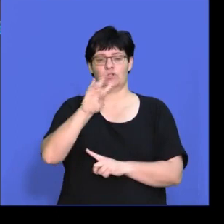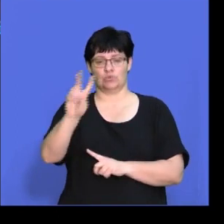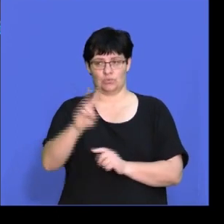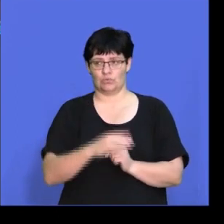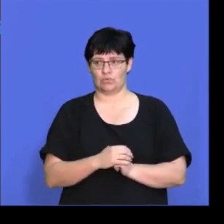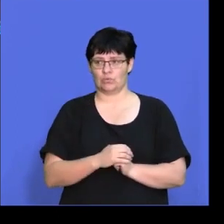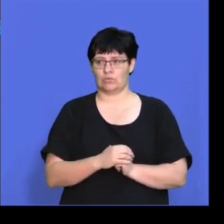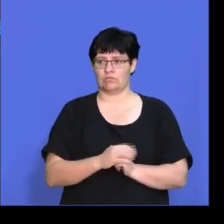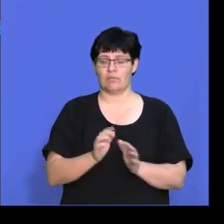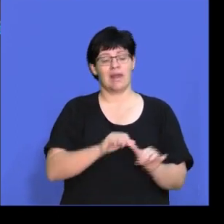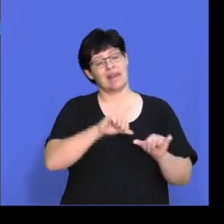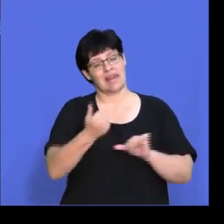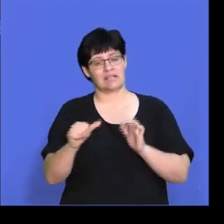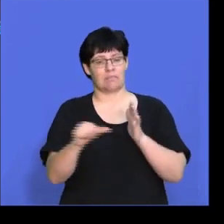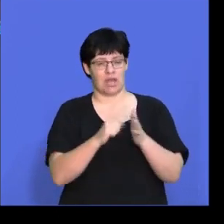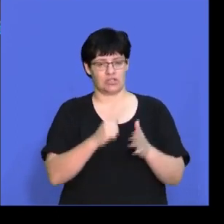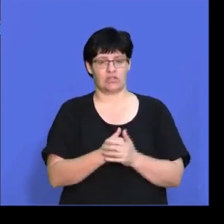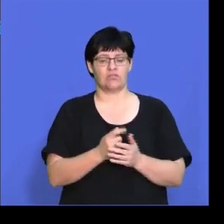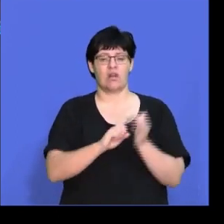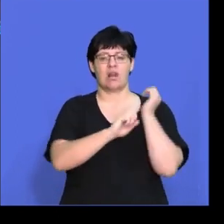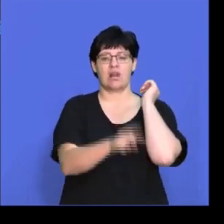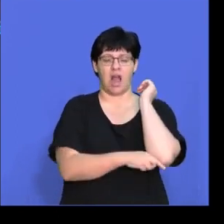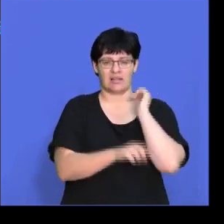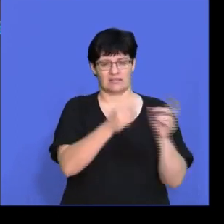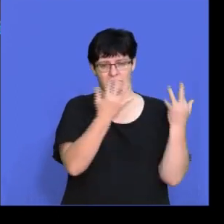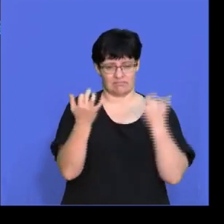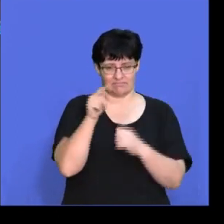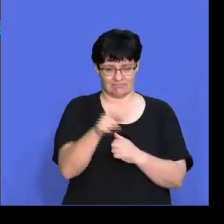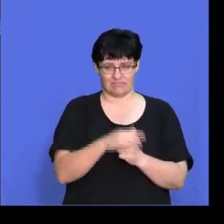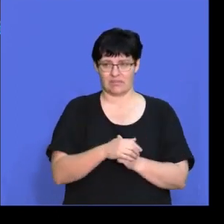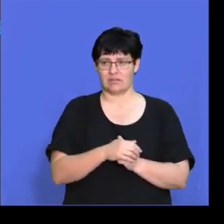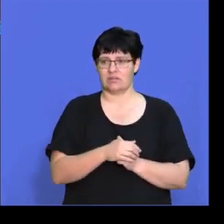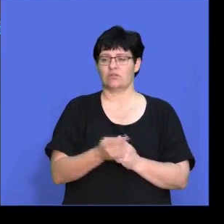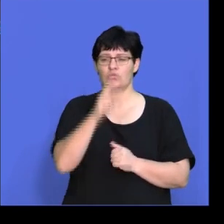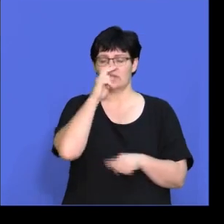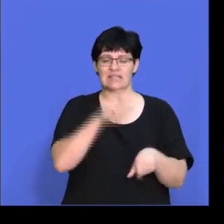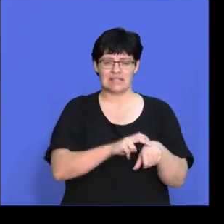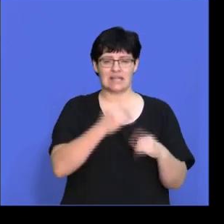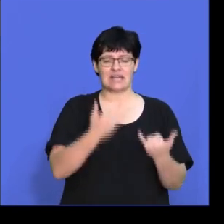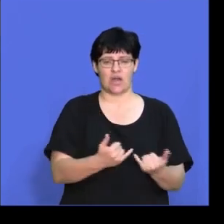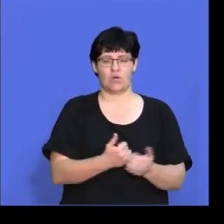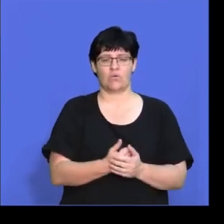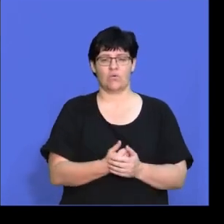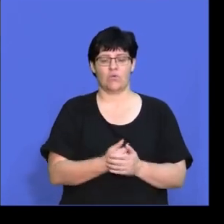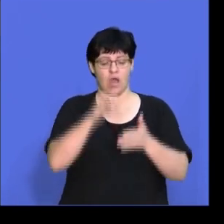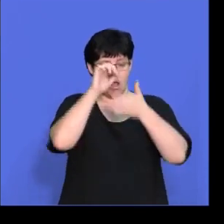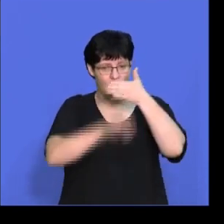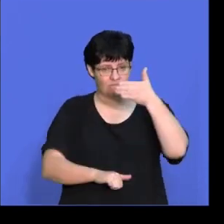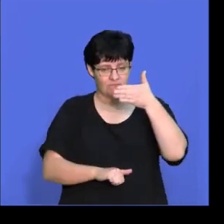42. Okay, I'm going to go on to the next page, do the last bit of the sum. So we need to